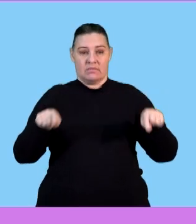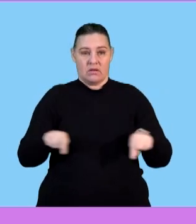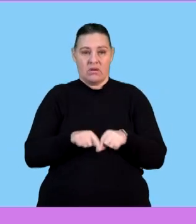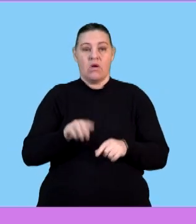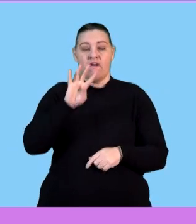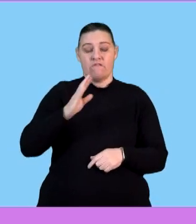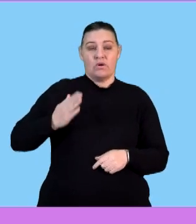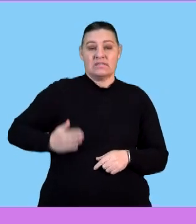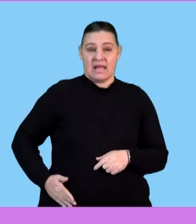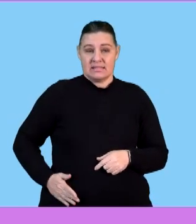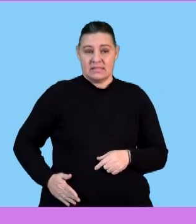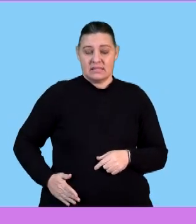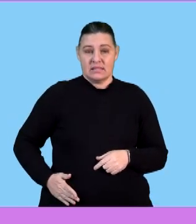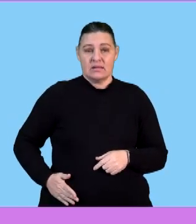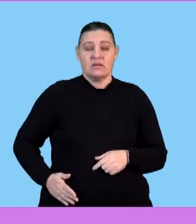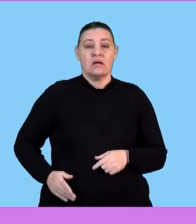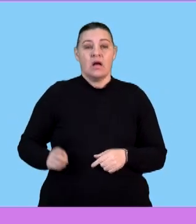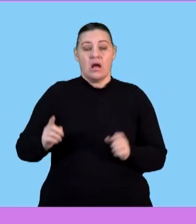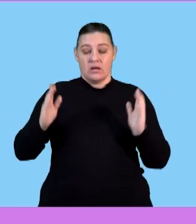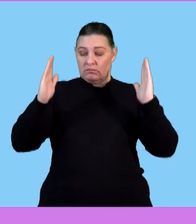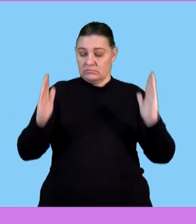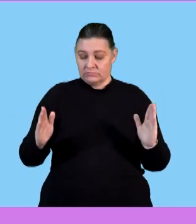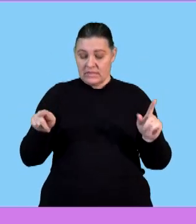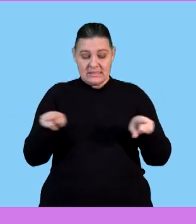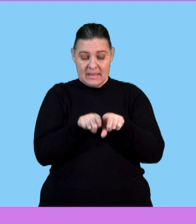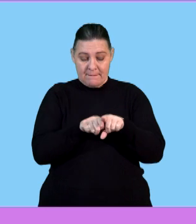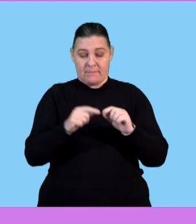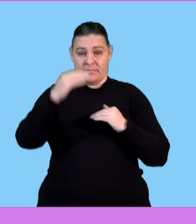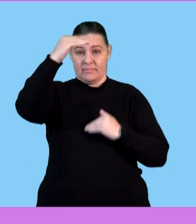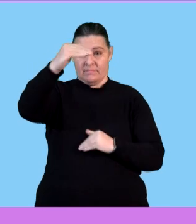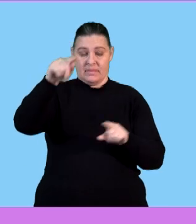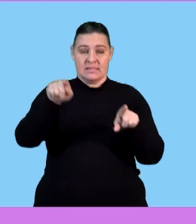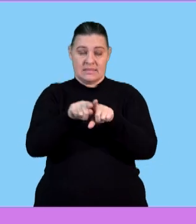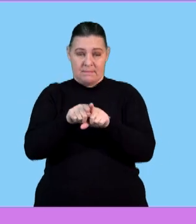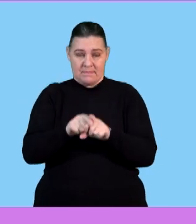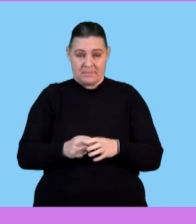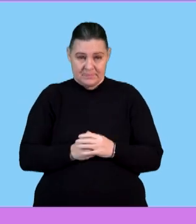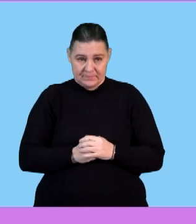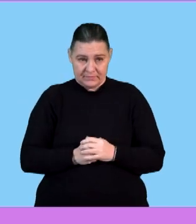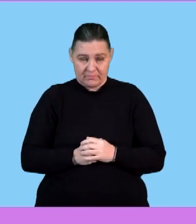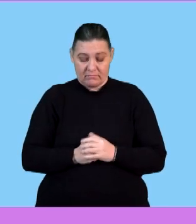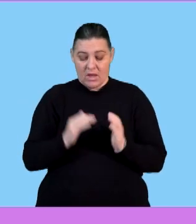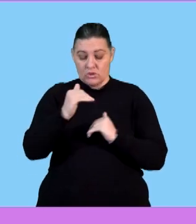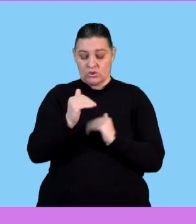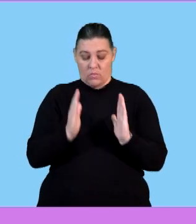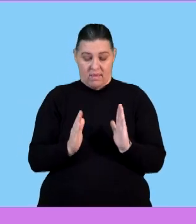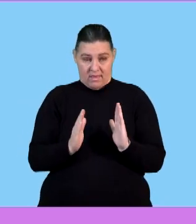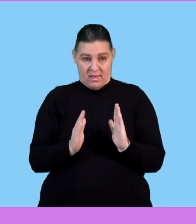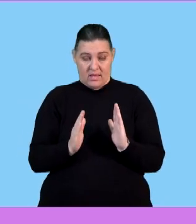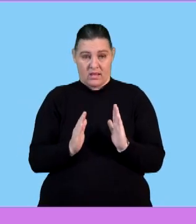a four-sided shape with two pairs of opposite sides being equal. The